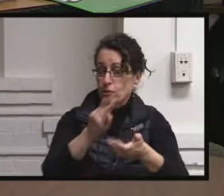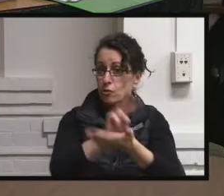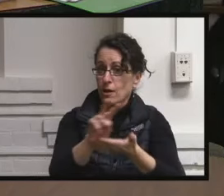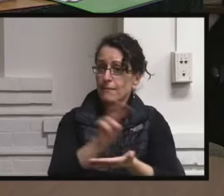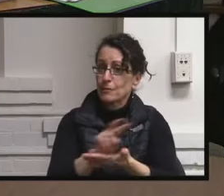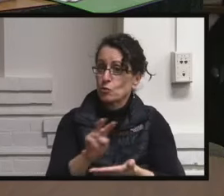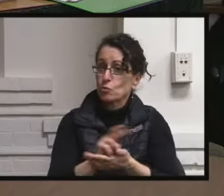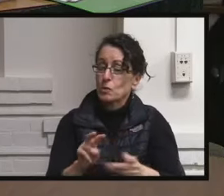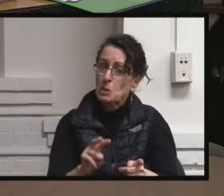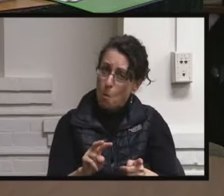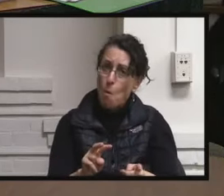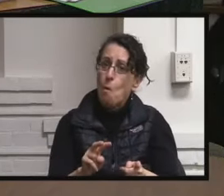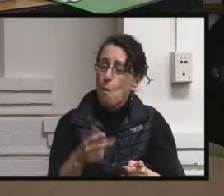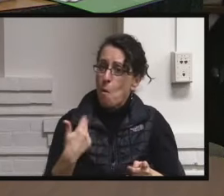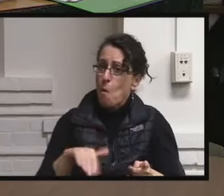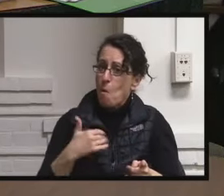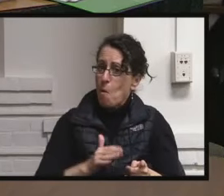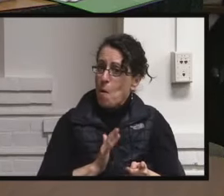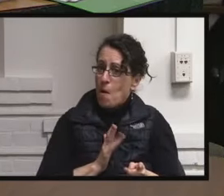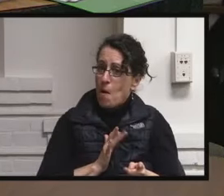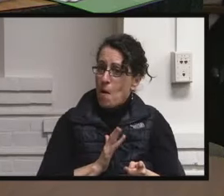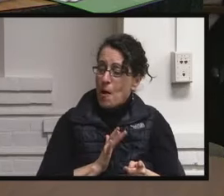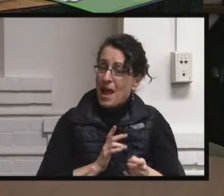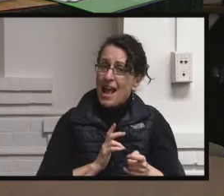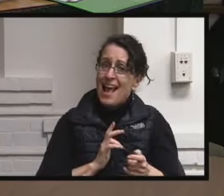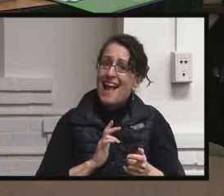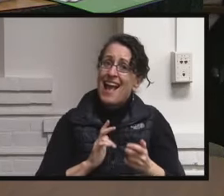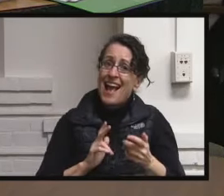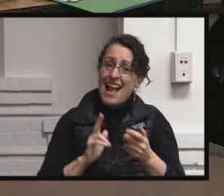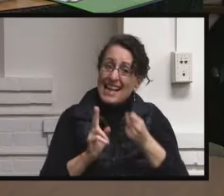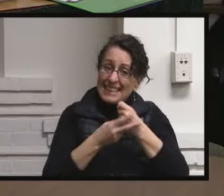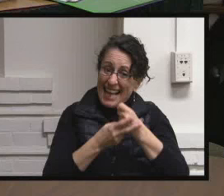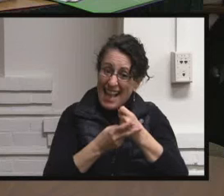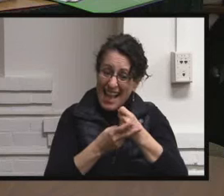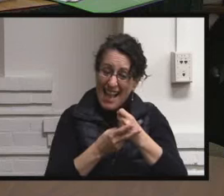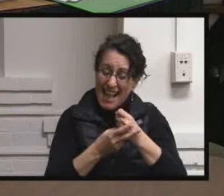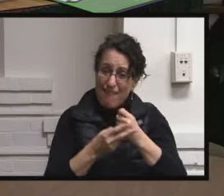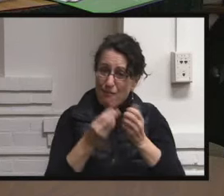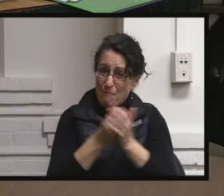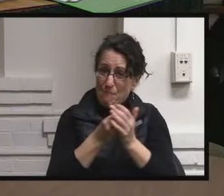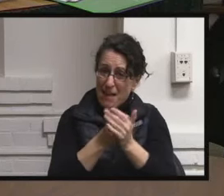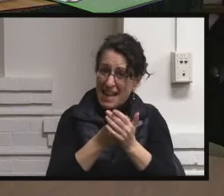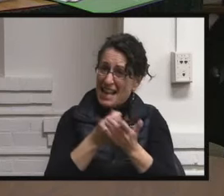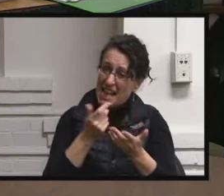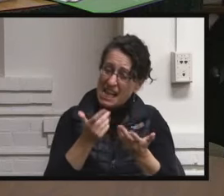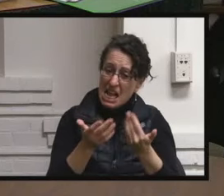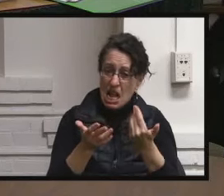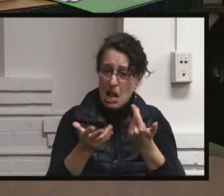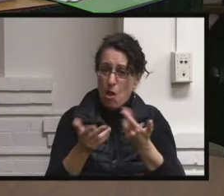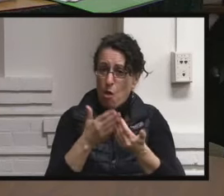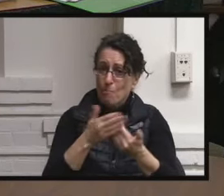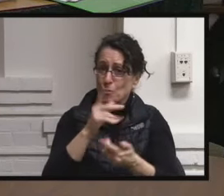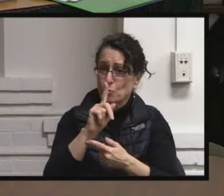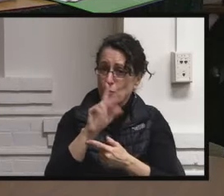achieve, as you pointed out, almost $100,000 worth of annual savings. It will be